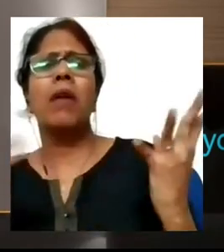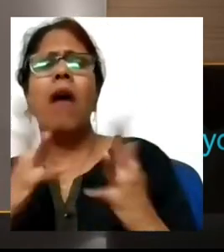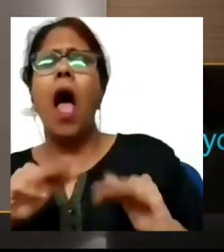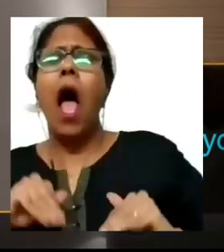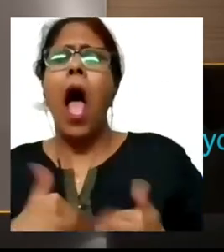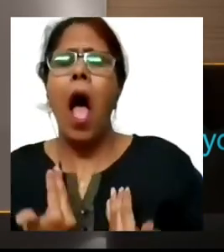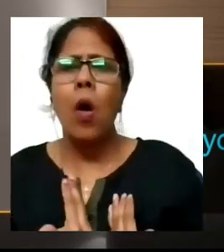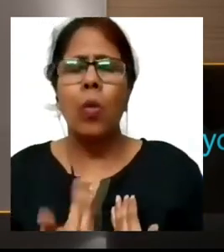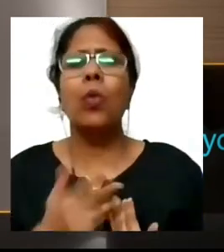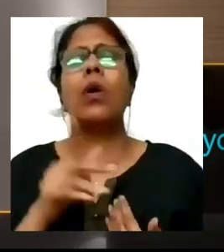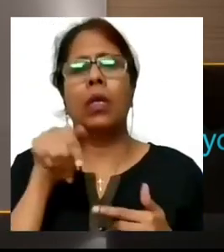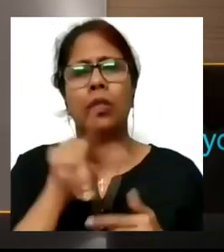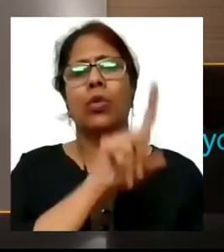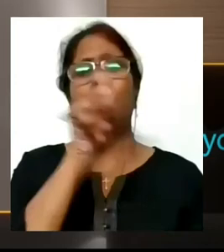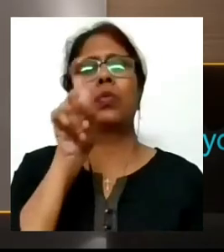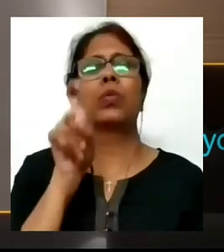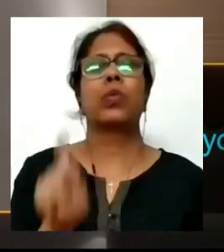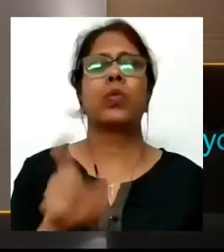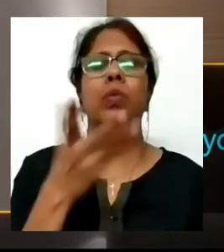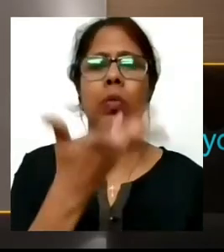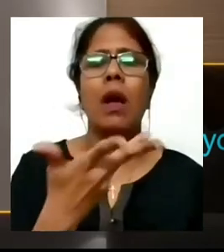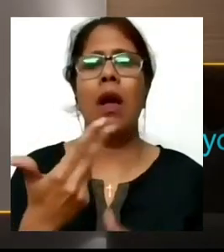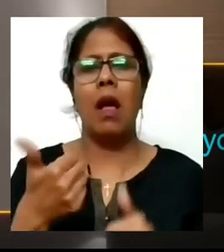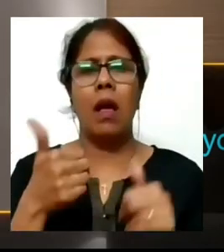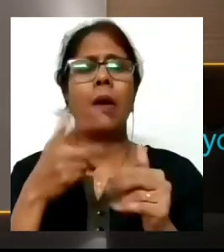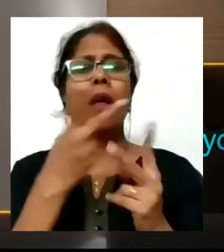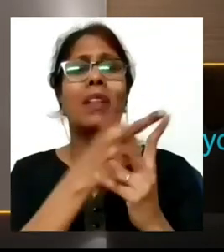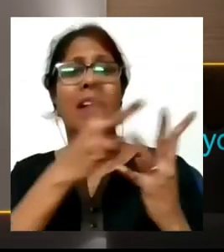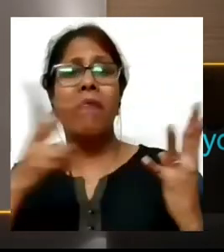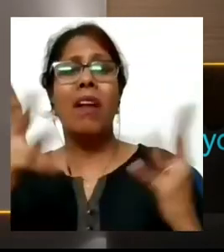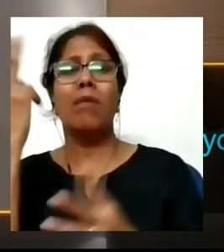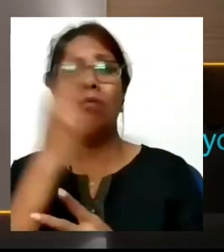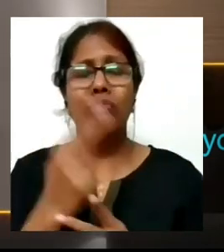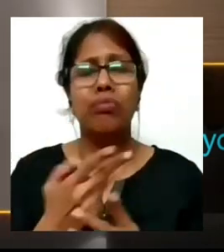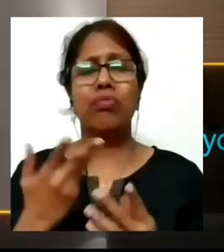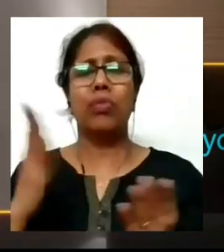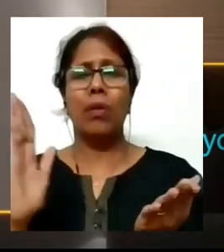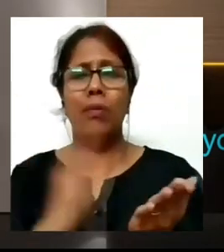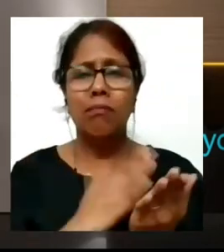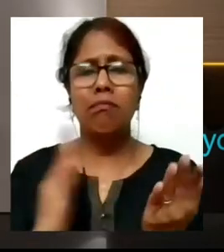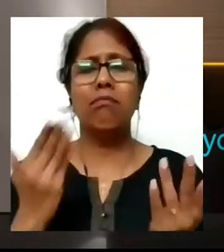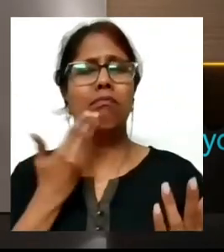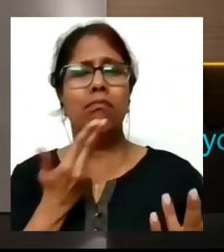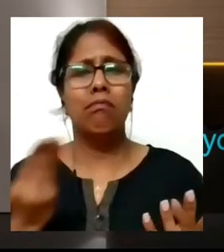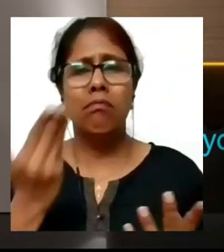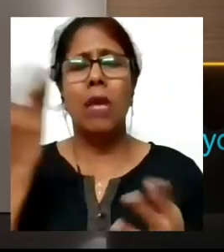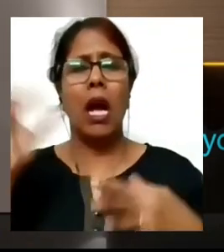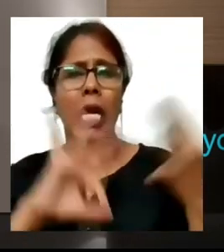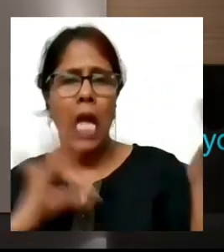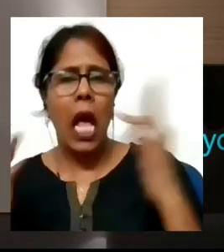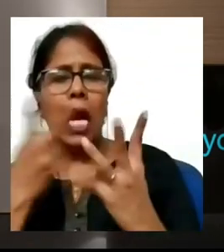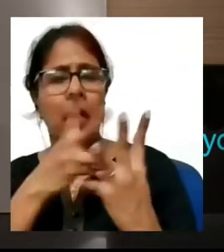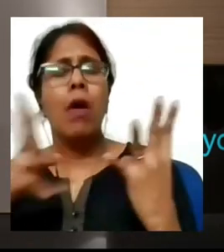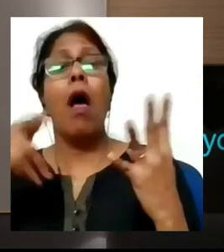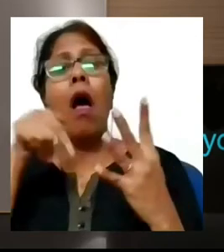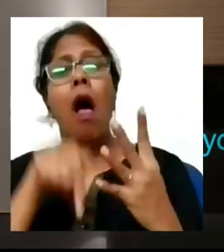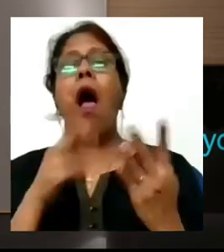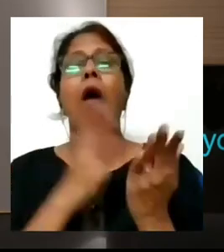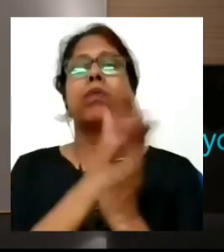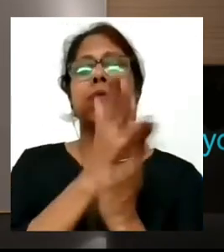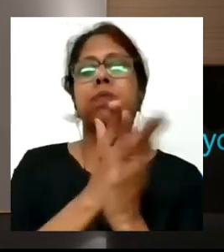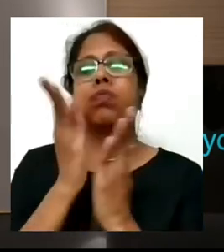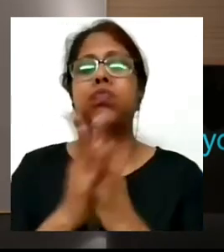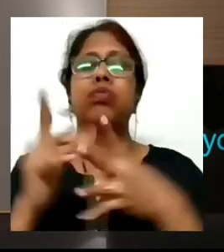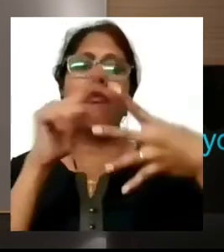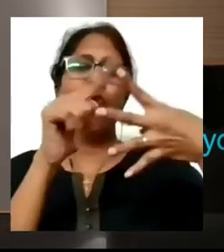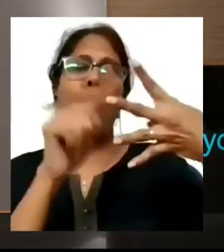I work with the arts and look at four types of resiliences? So let's begin with the most